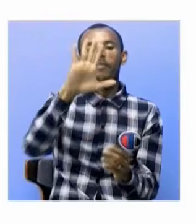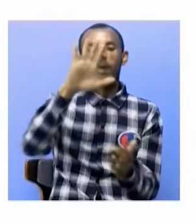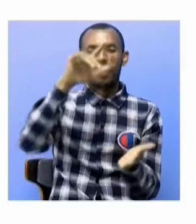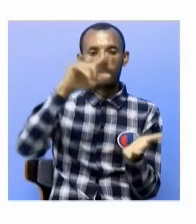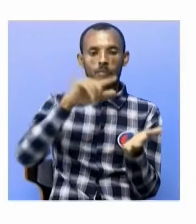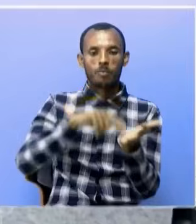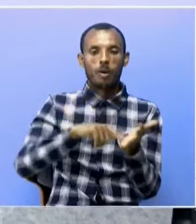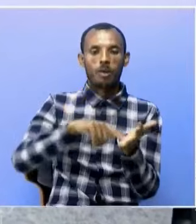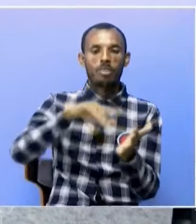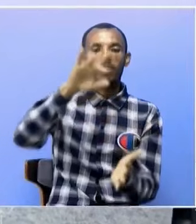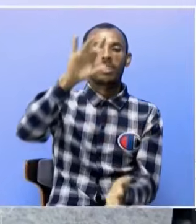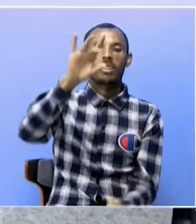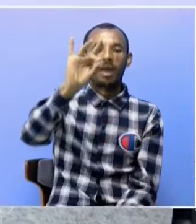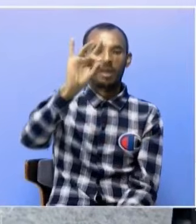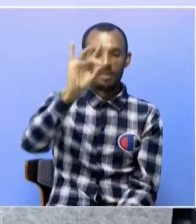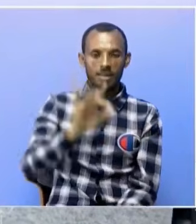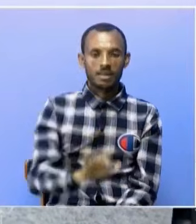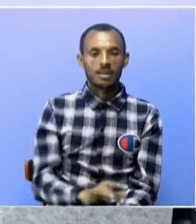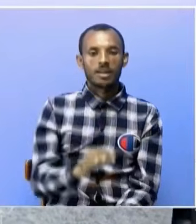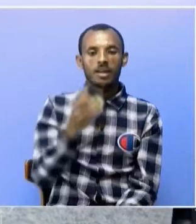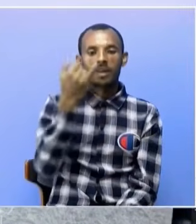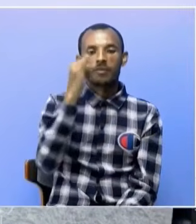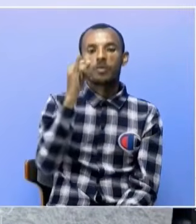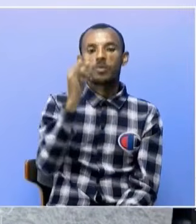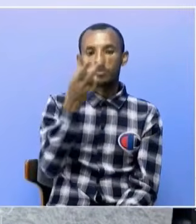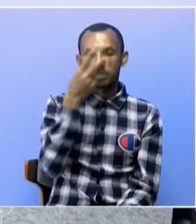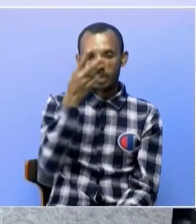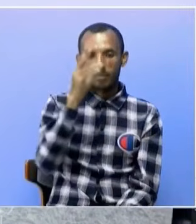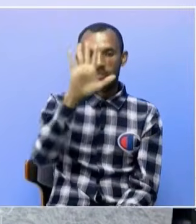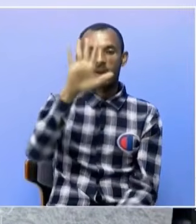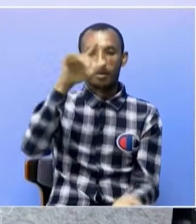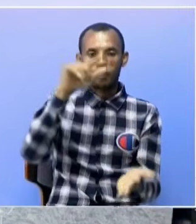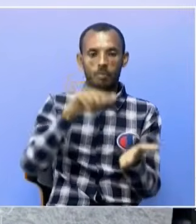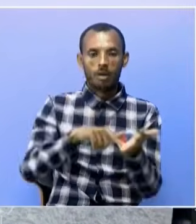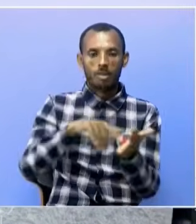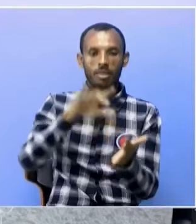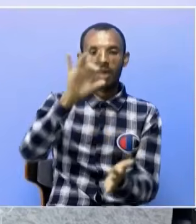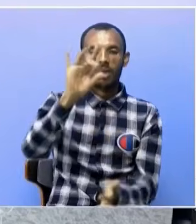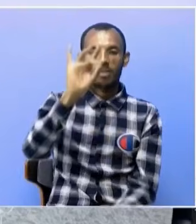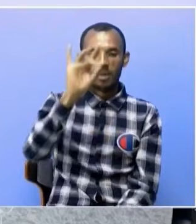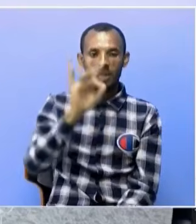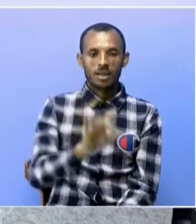5.8. Okay, if you take 5.8